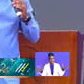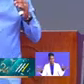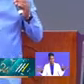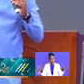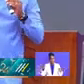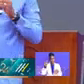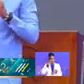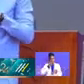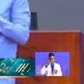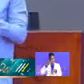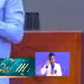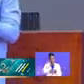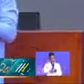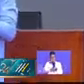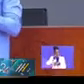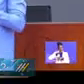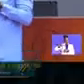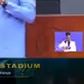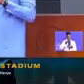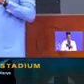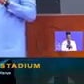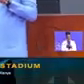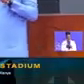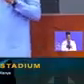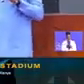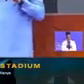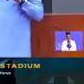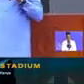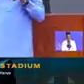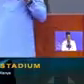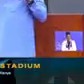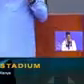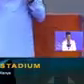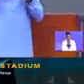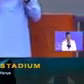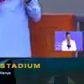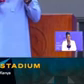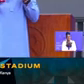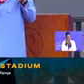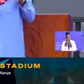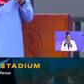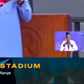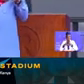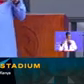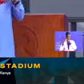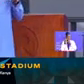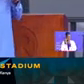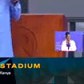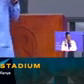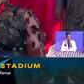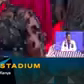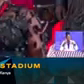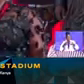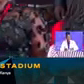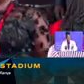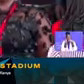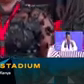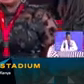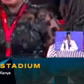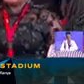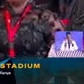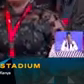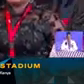all around this Arena and they are carrying your Miracles they are carrying